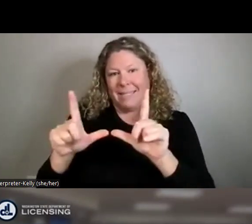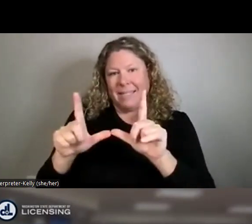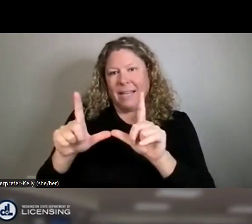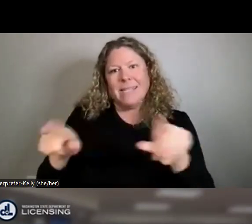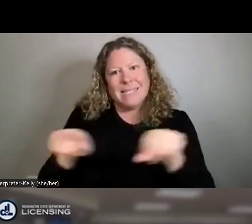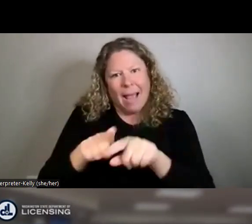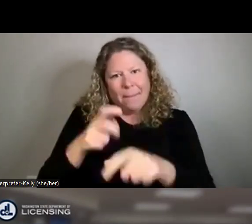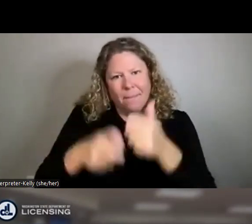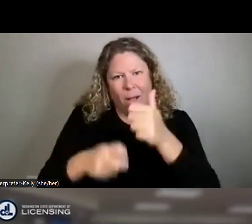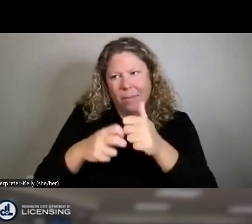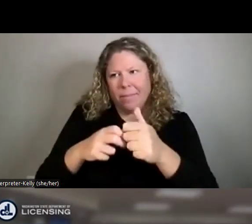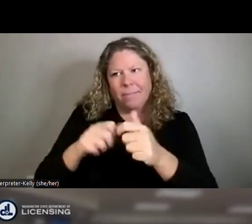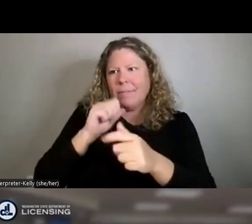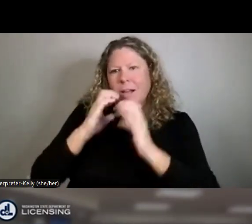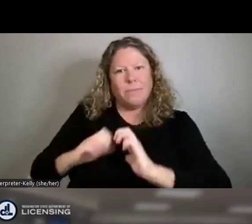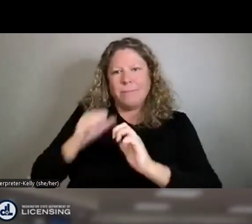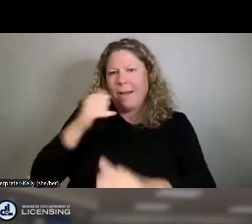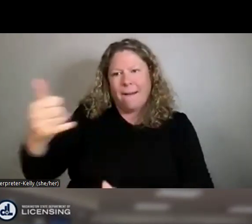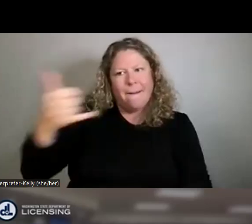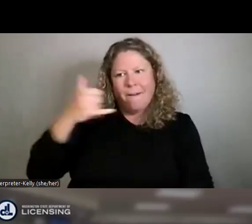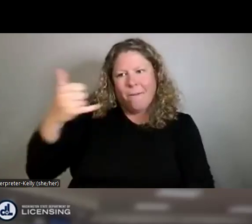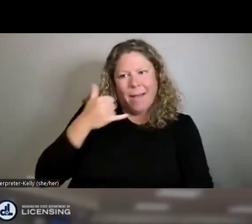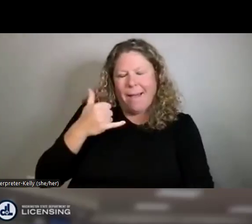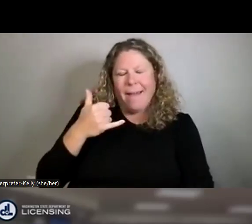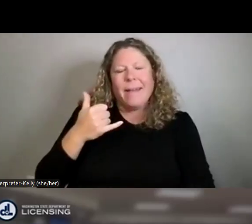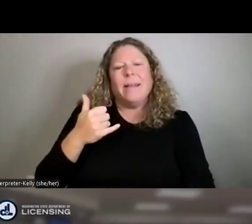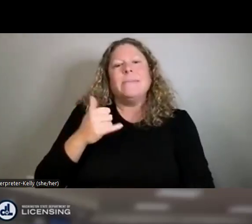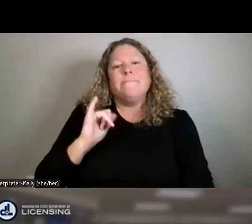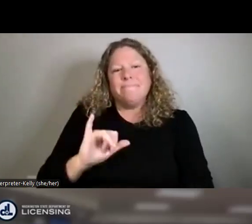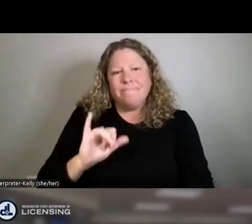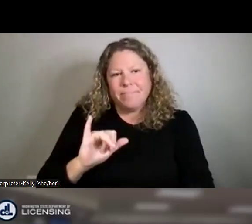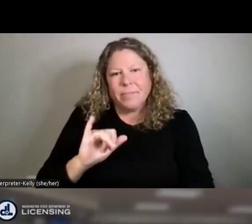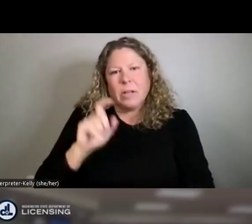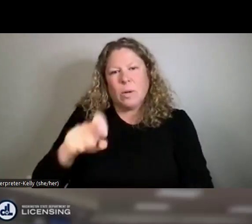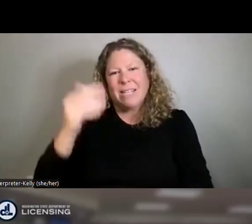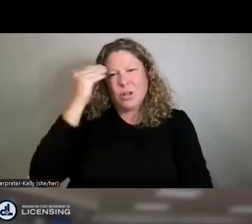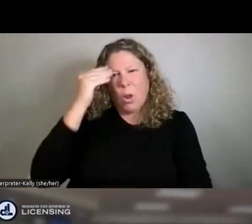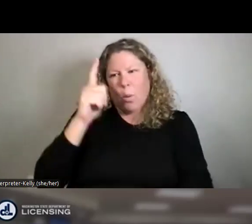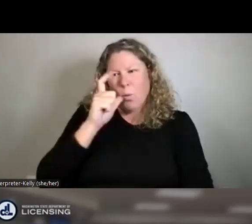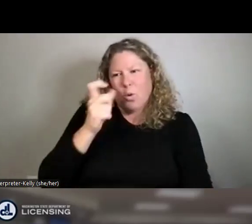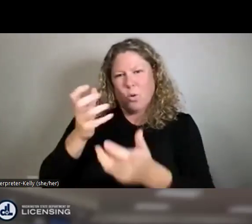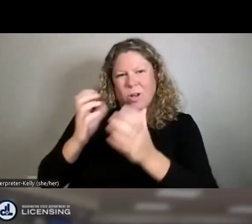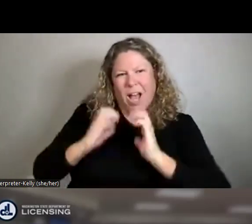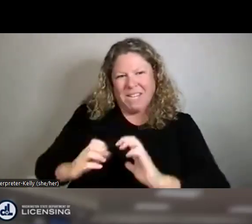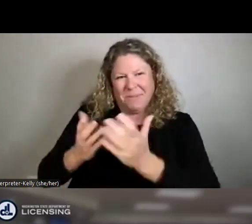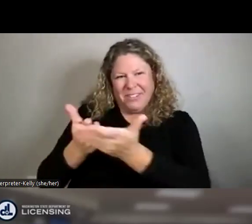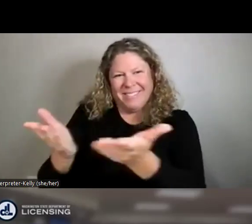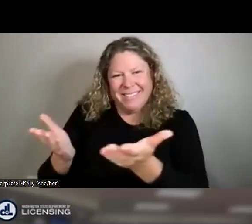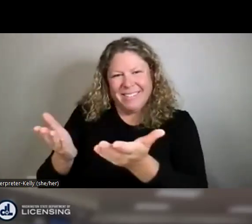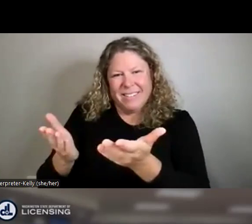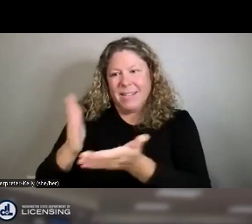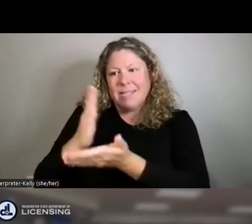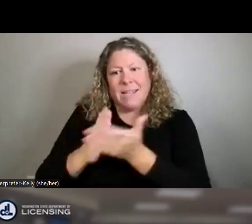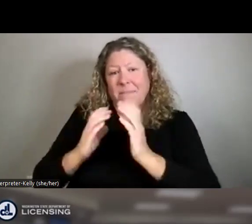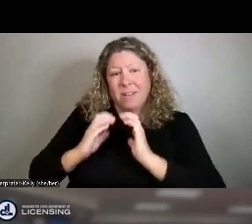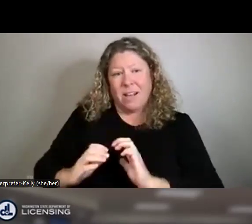So one of the things um, is to kind of know your audience. And some customers were not interested,